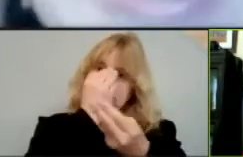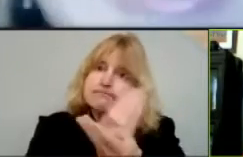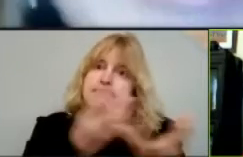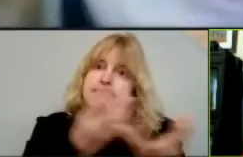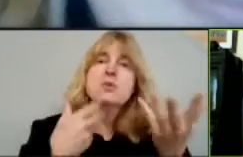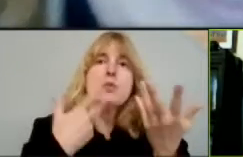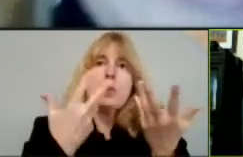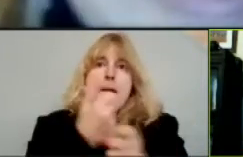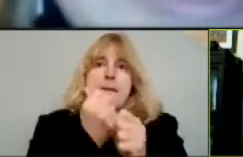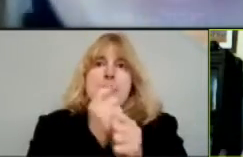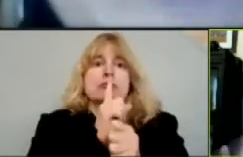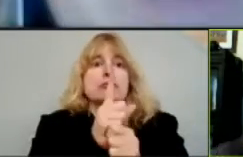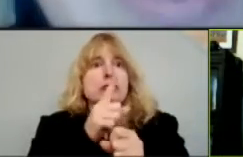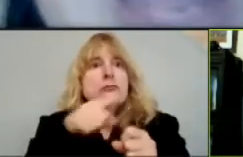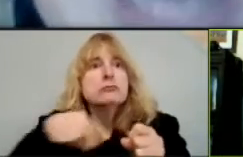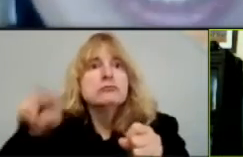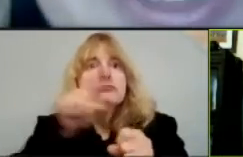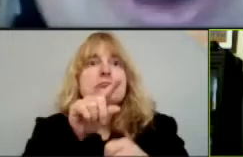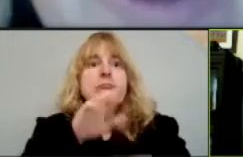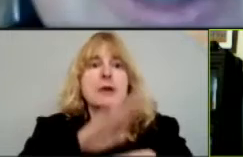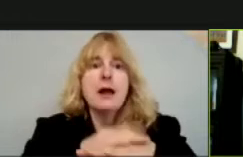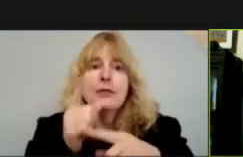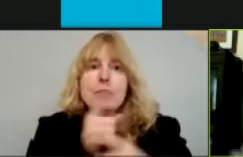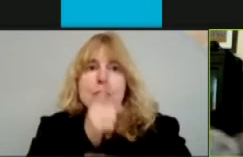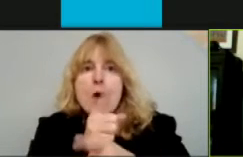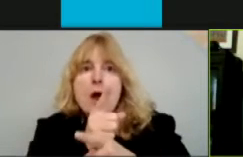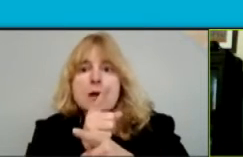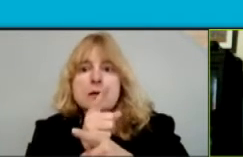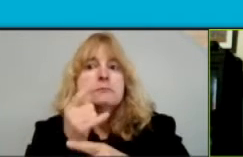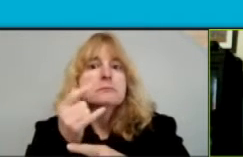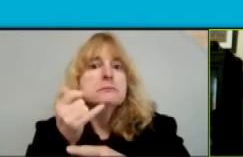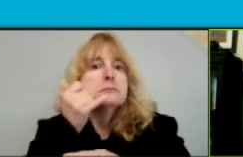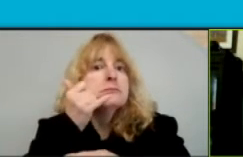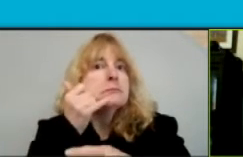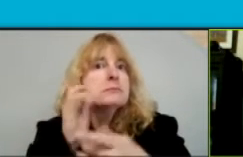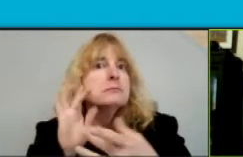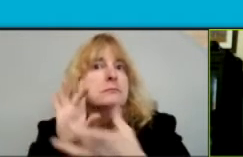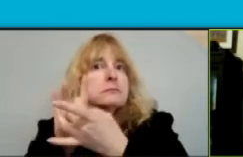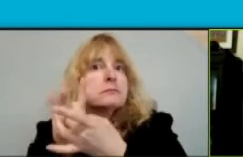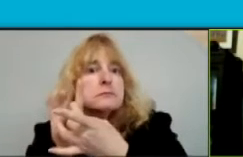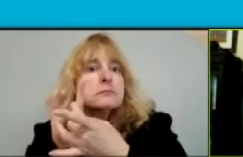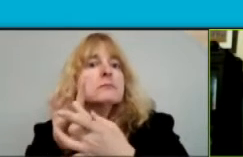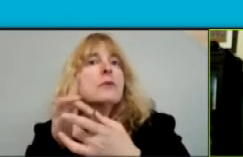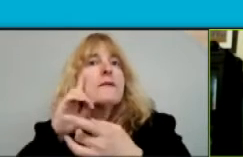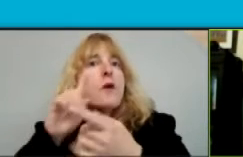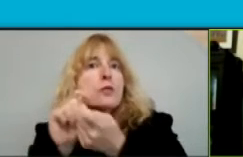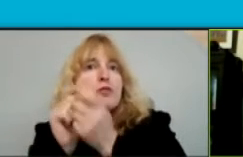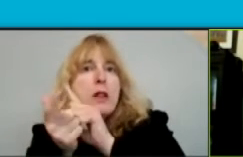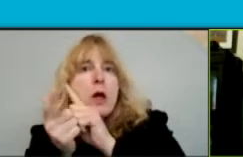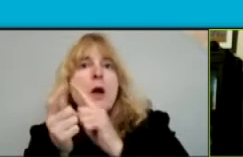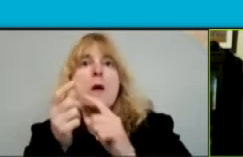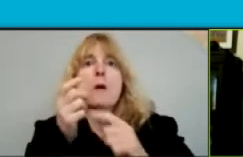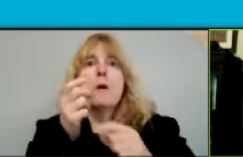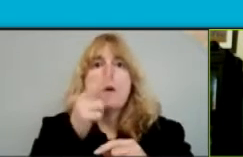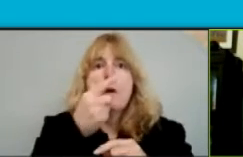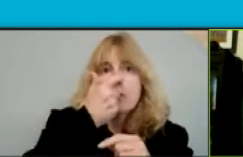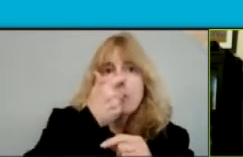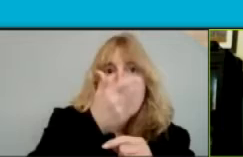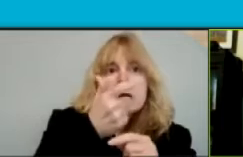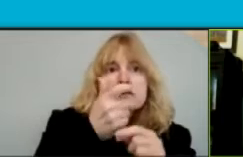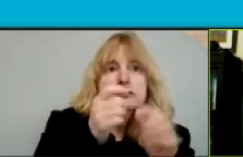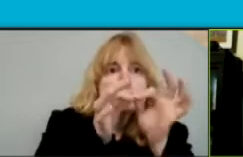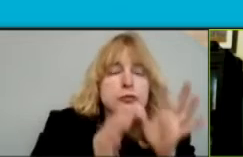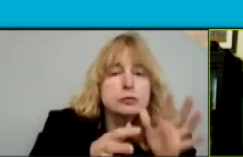everyone gets on the right line and get comfortable. Like always, we are going to translate the town hall